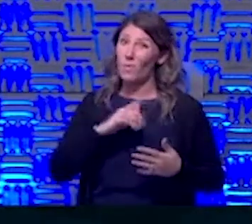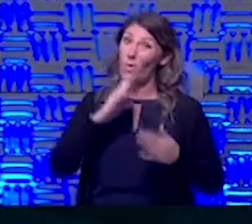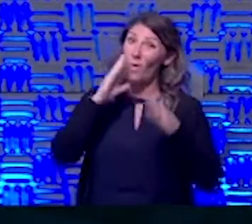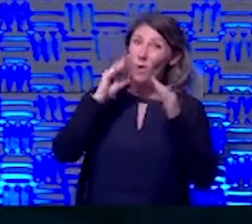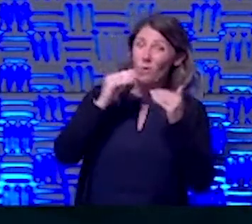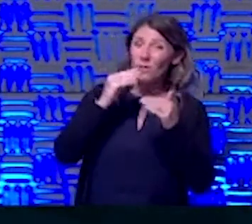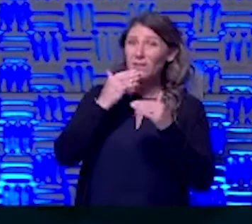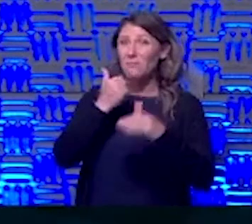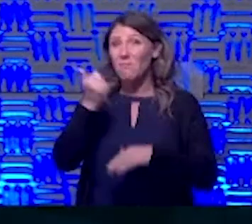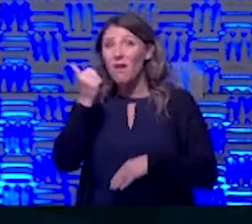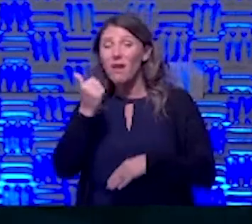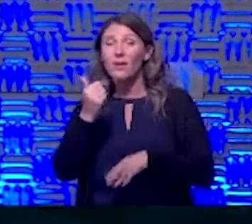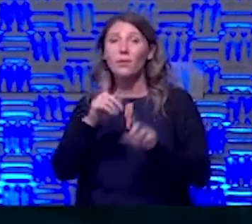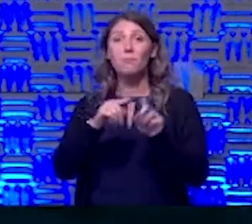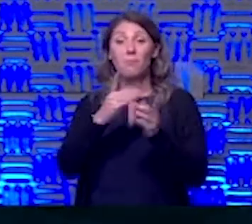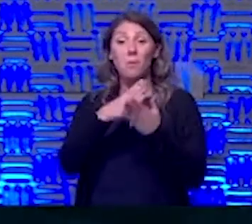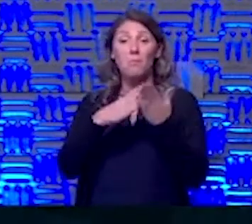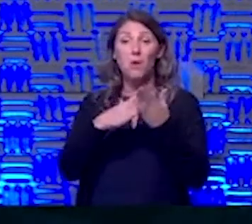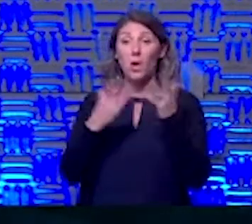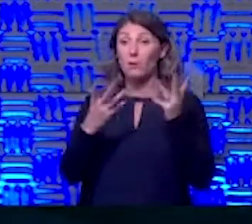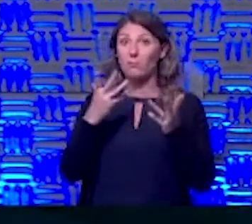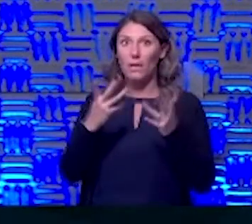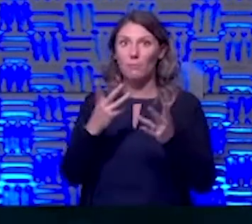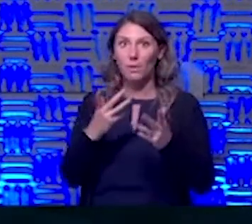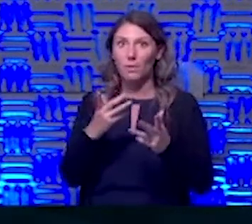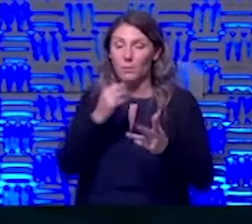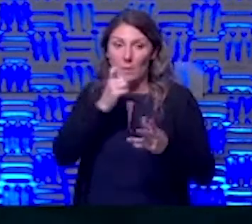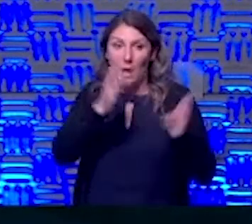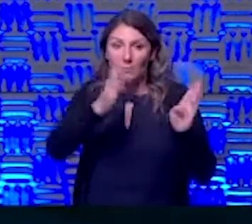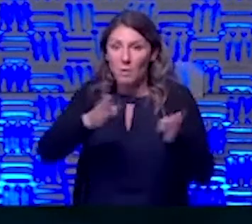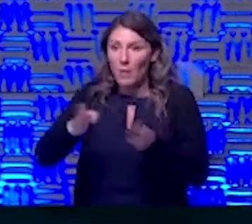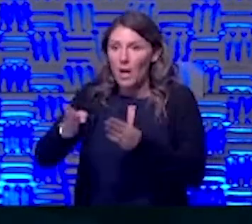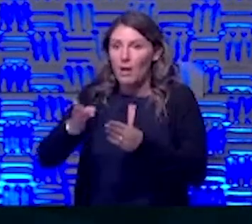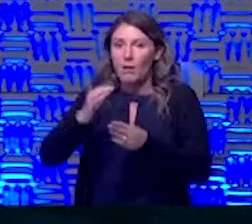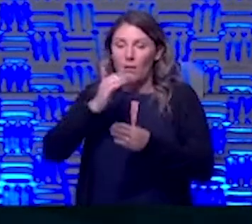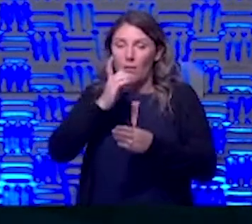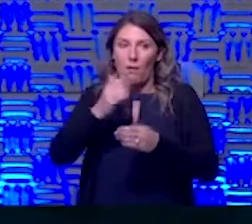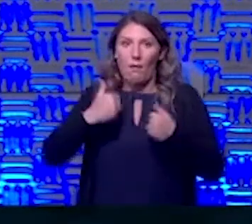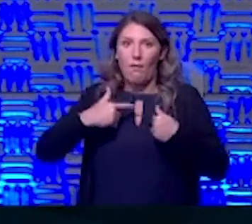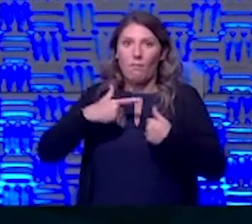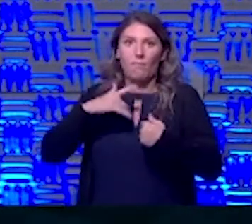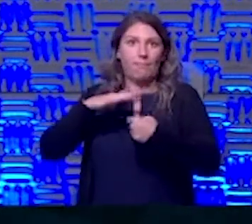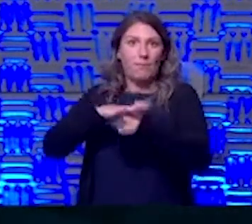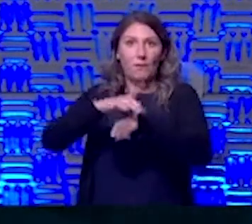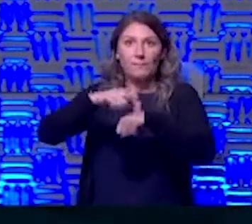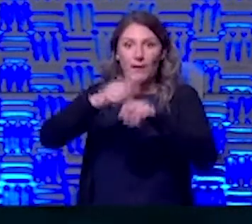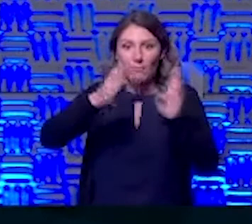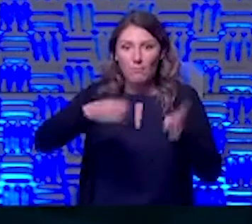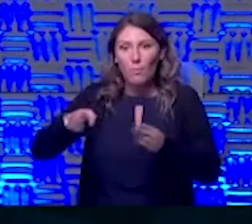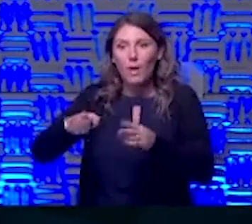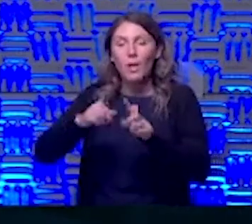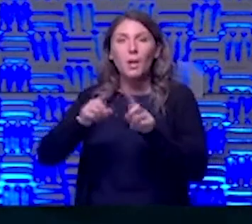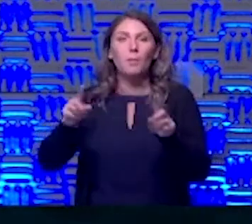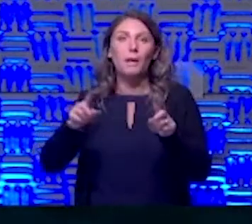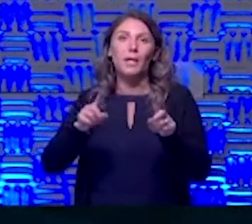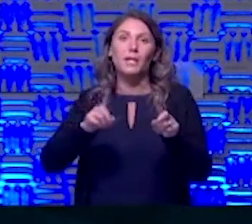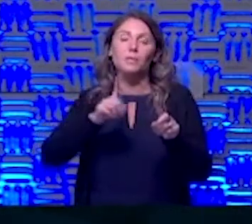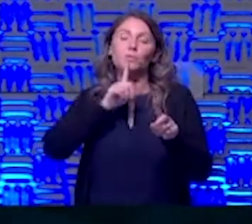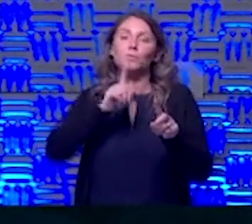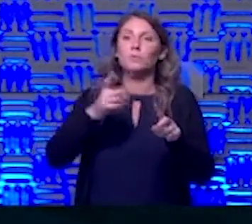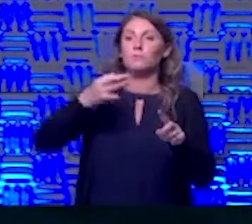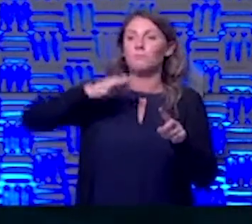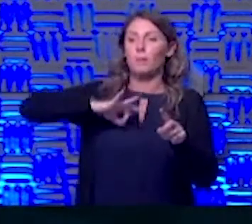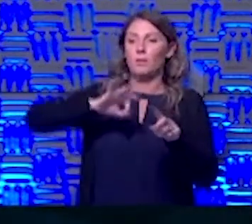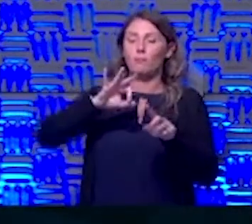And part of that may have been we just weren't prepared and didn't have the time to prepare. But I think there's a real benefit